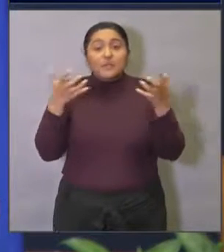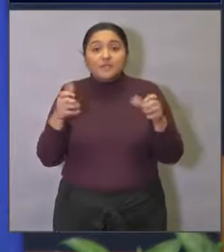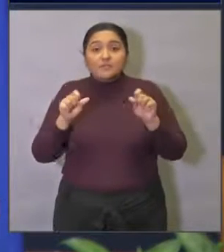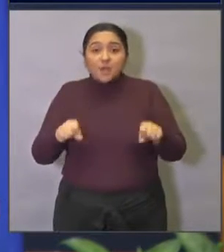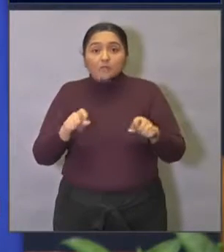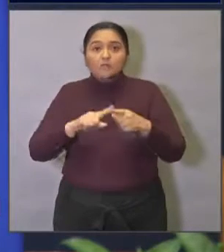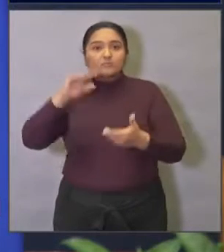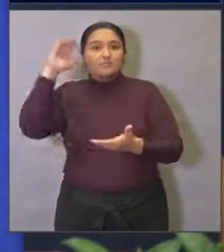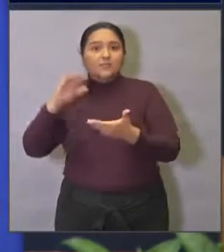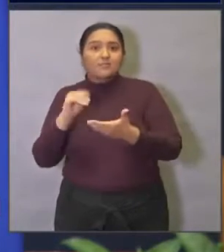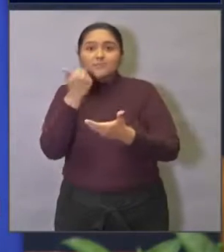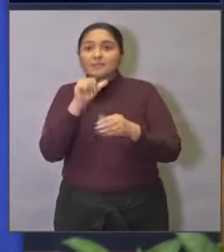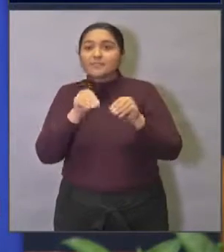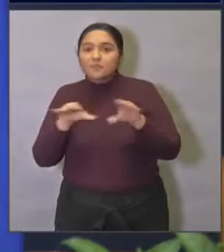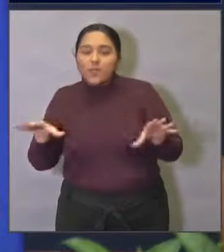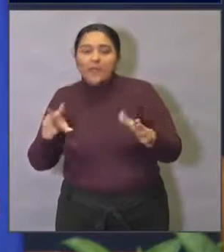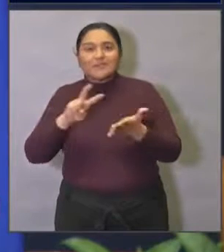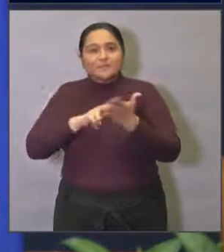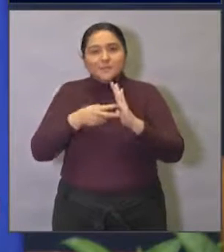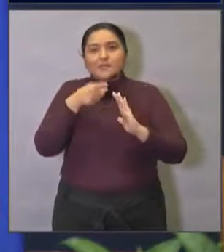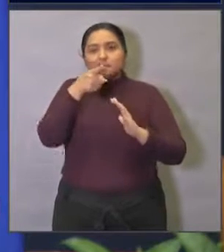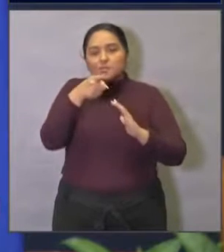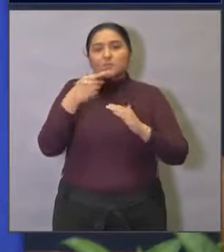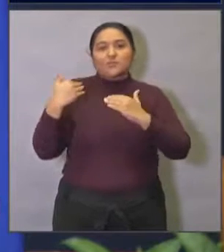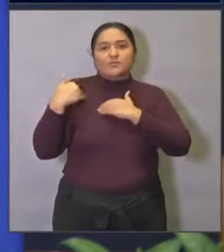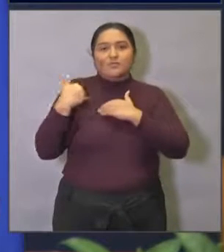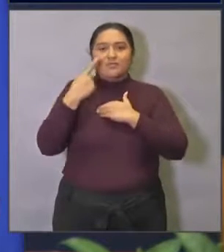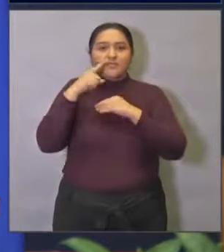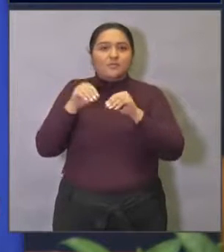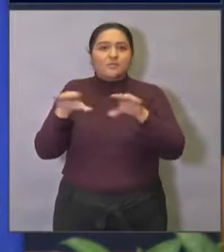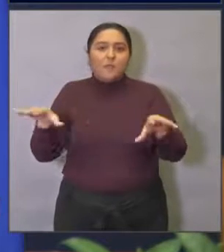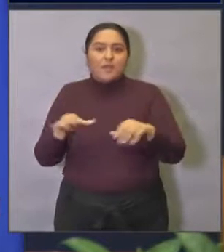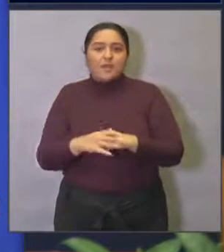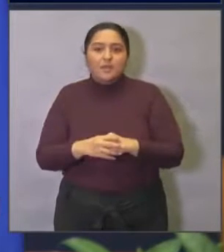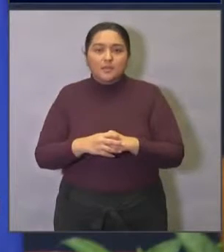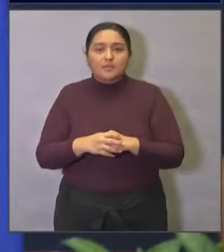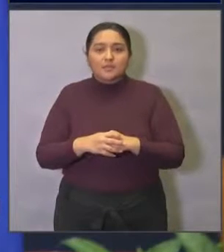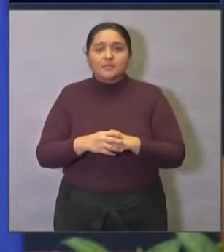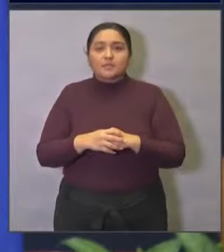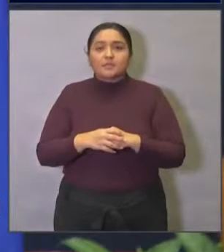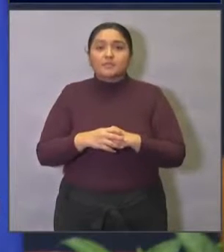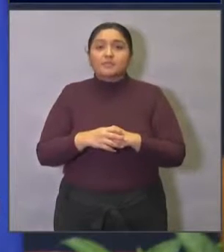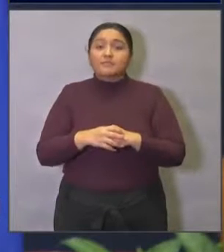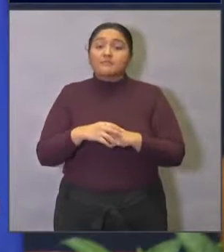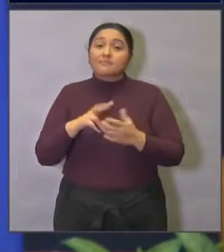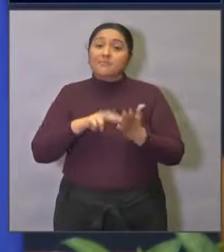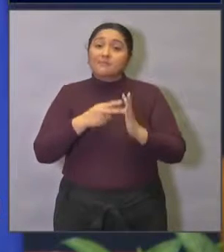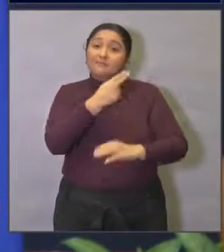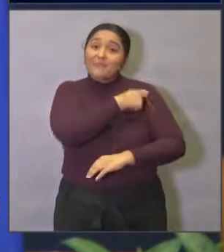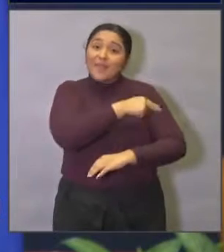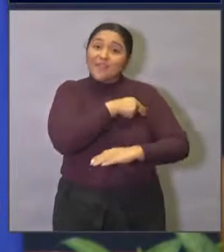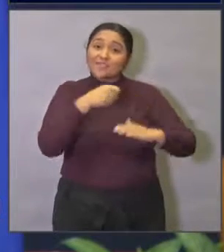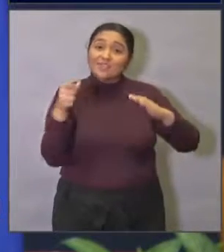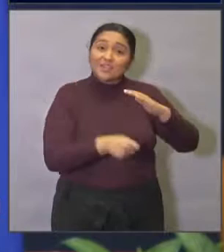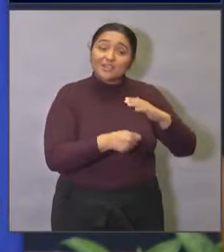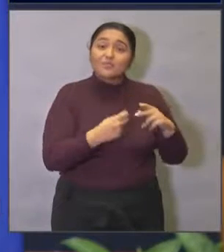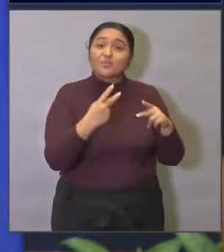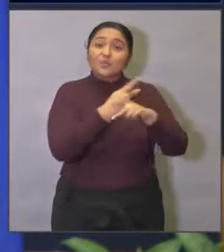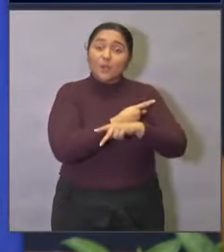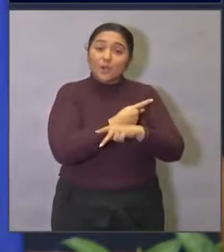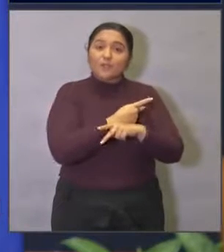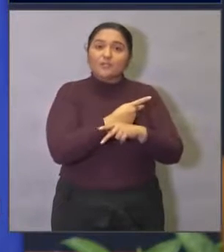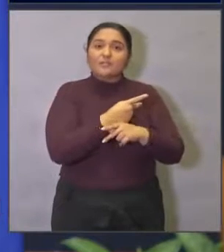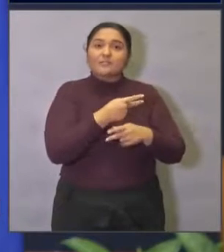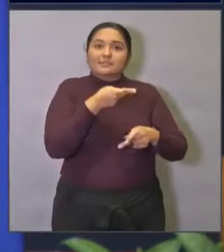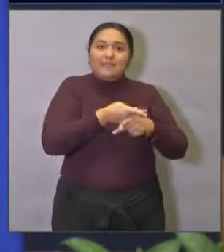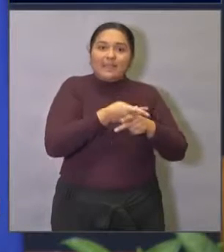are contributing to the spread and prolonging the amount of time in which our hospitals have more patients caring for them than they can safely